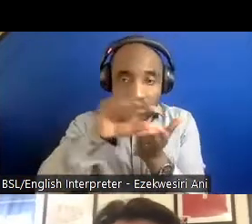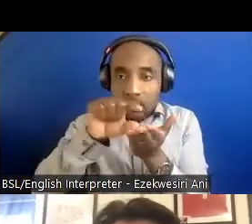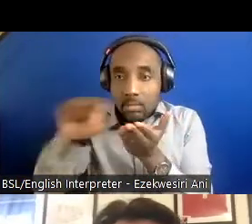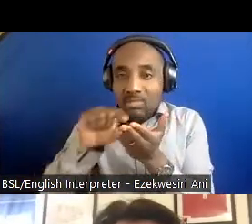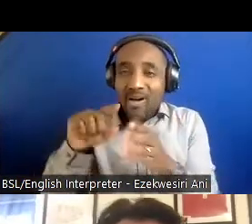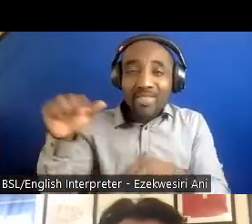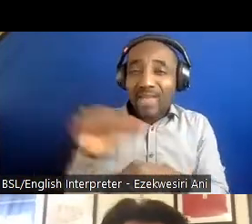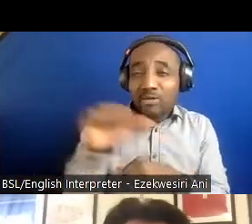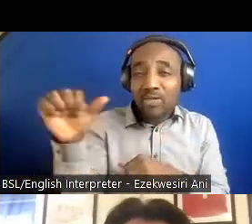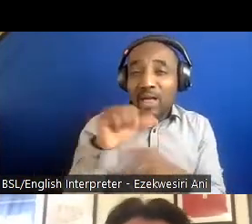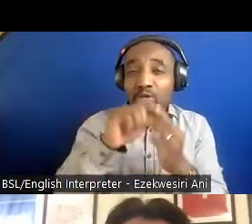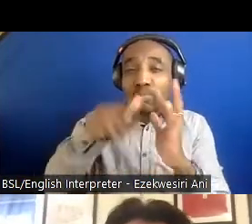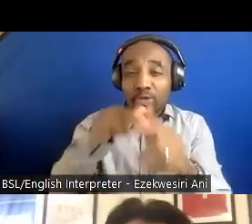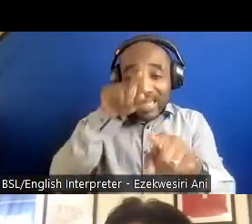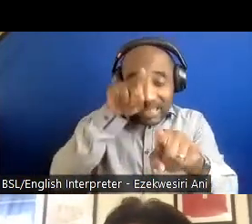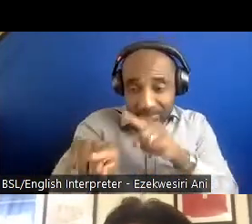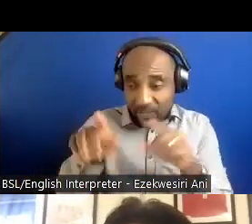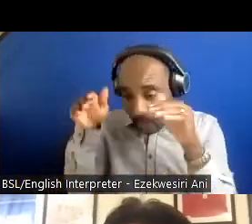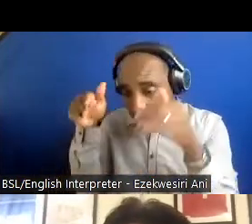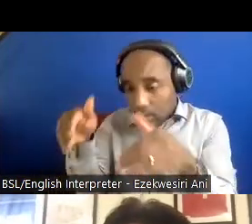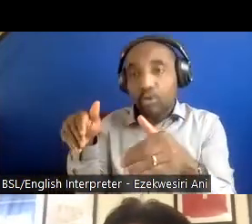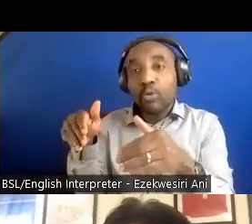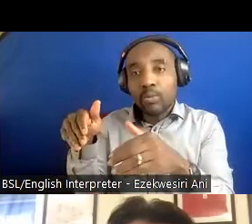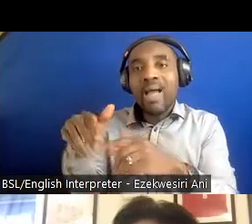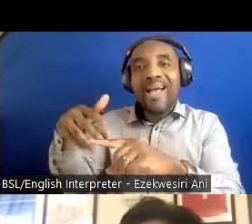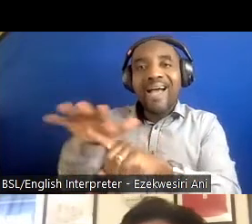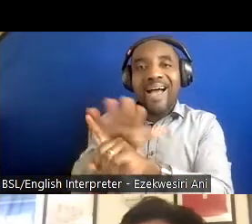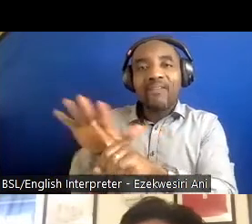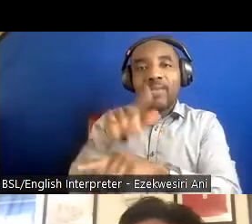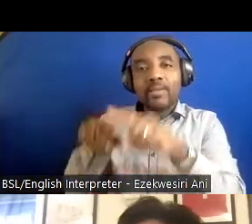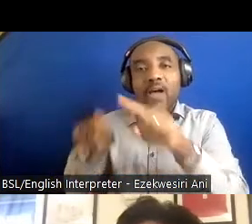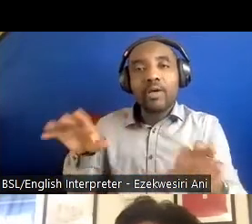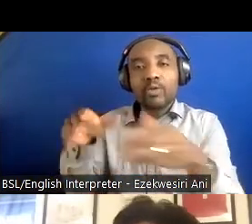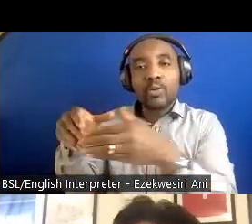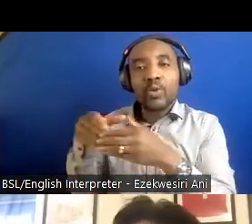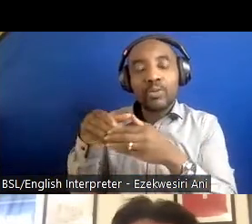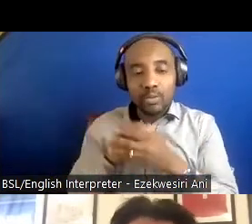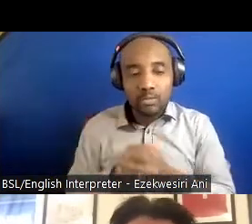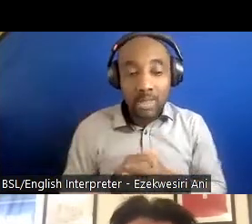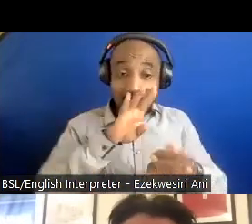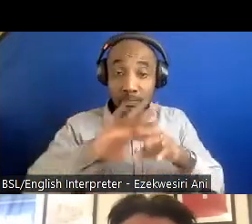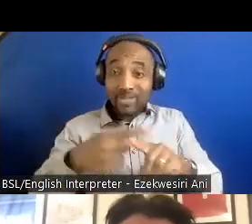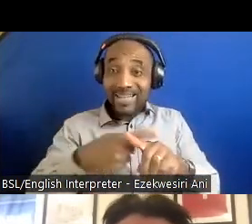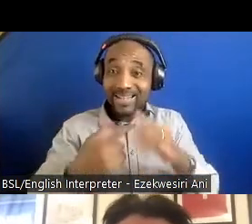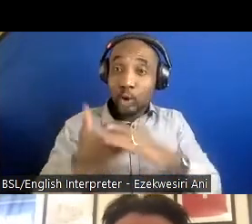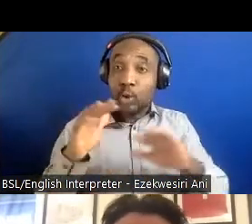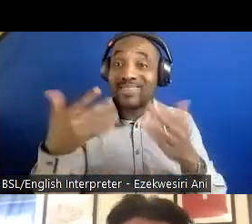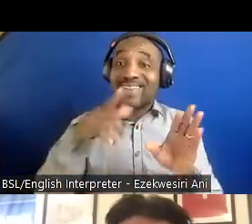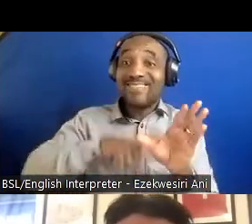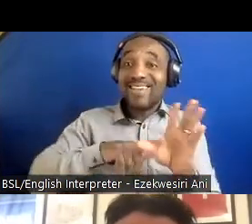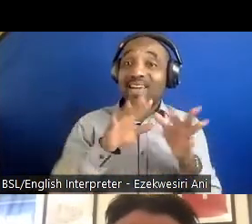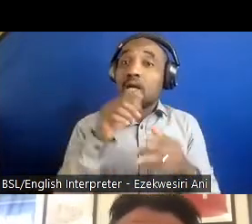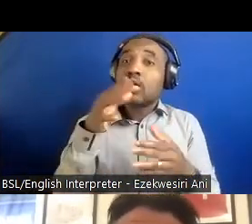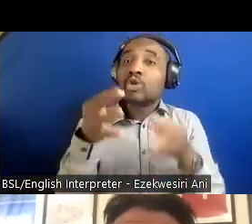with people from ethnically diverse backgrounds. And Sport England's new 10-year strategy, Uniting the Movement,